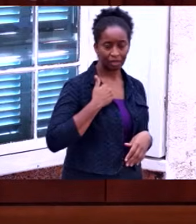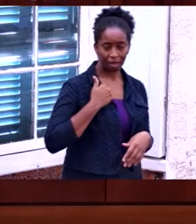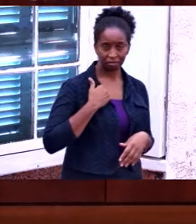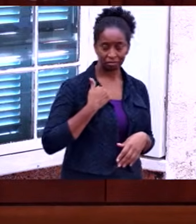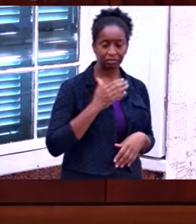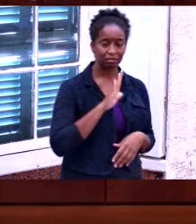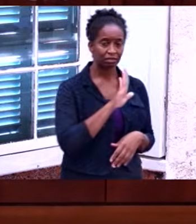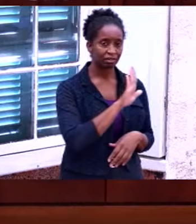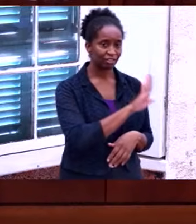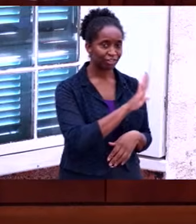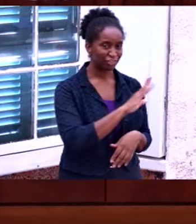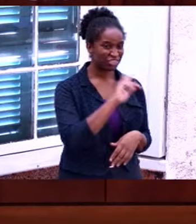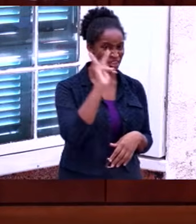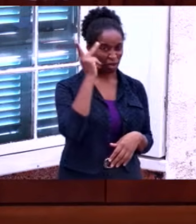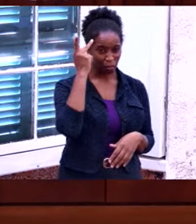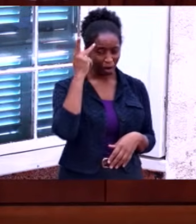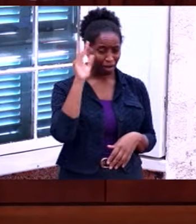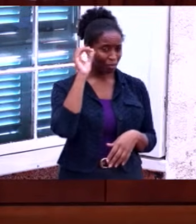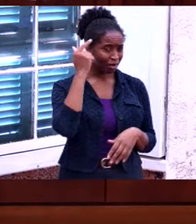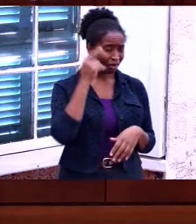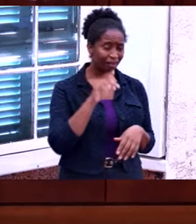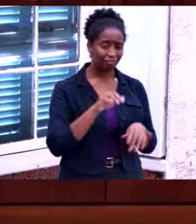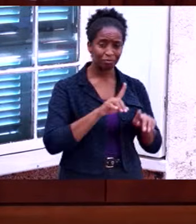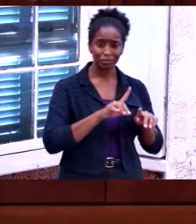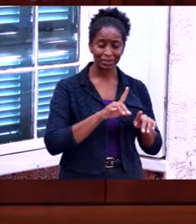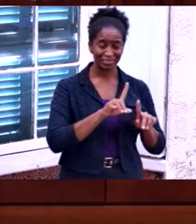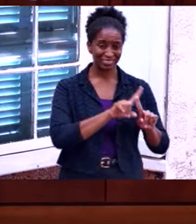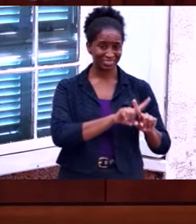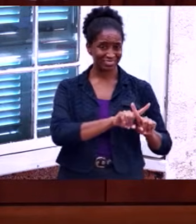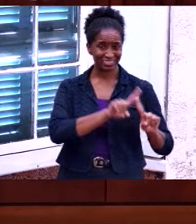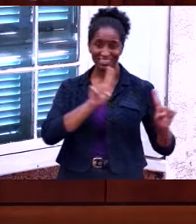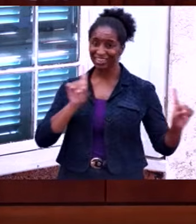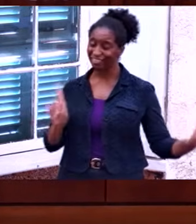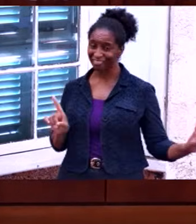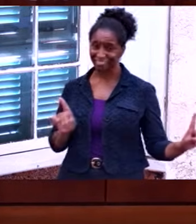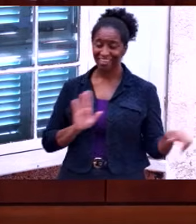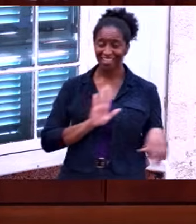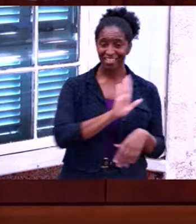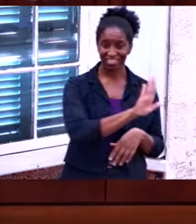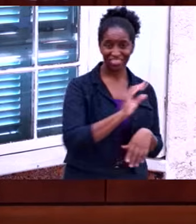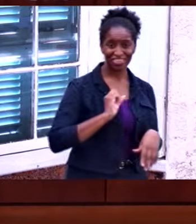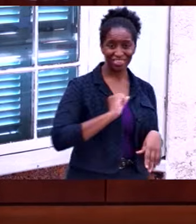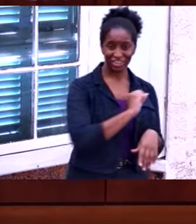jurisdiction. Canada's Senate is not appointed in the same way that